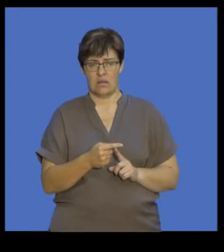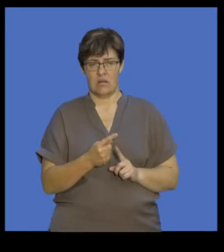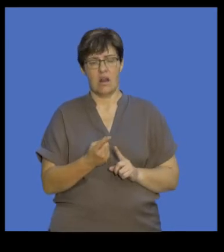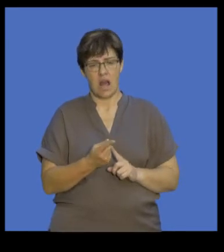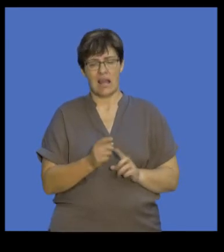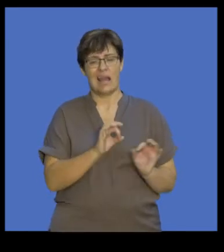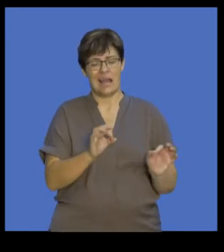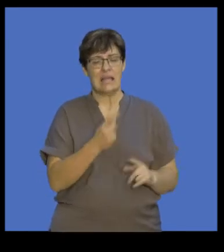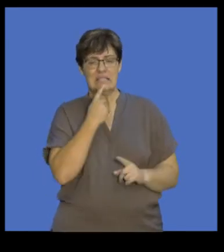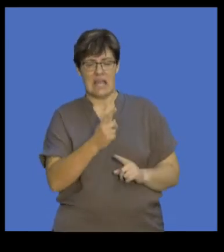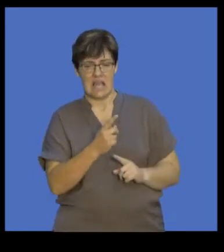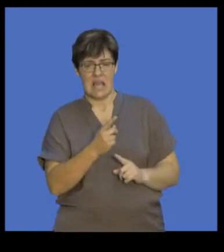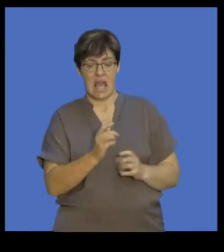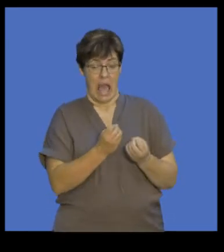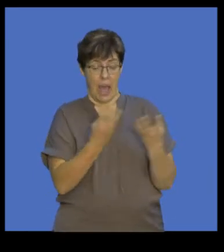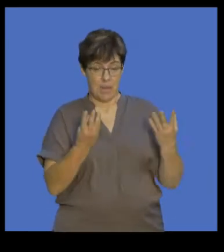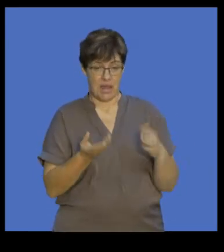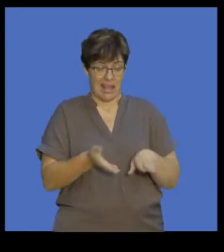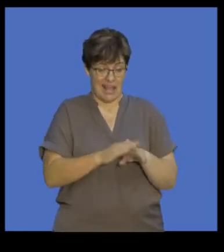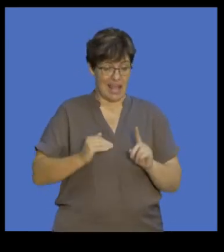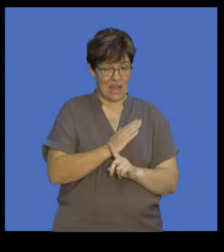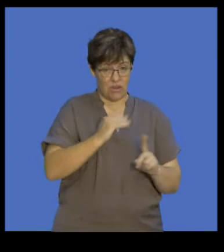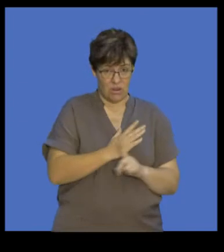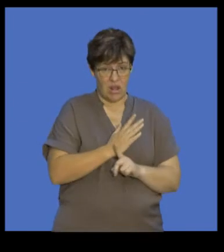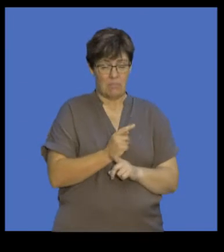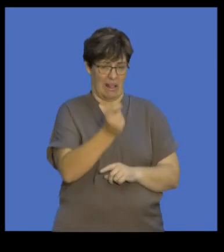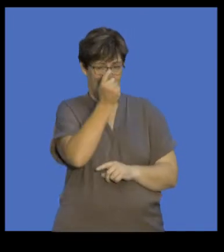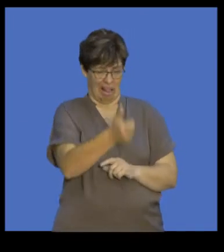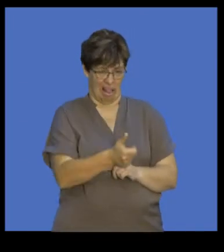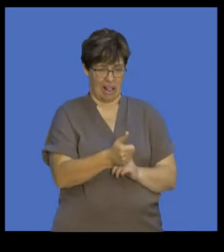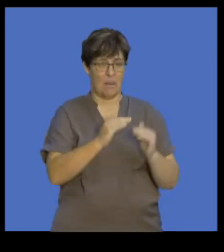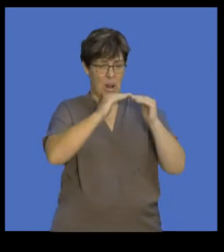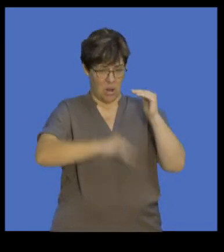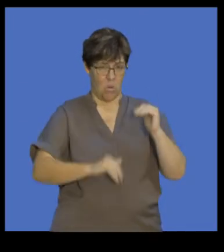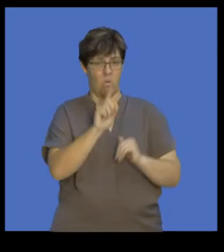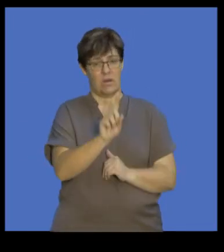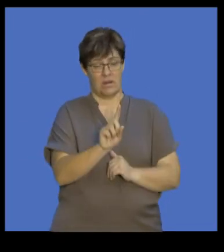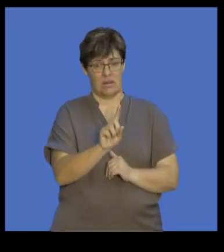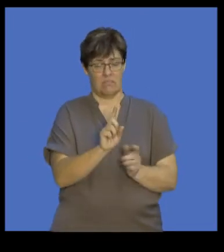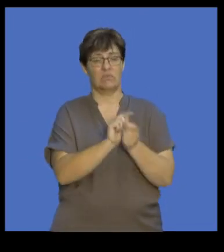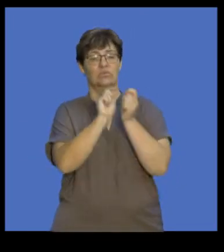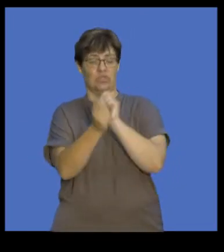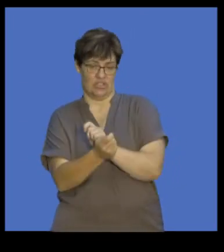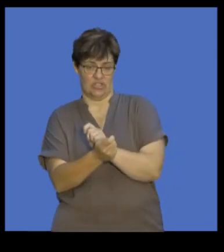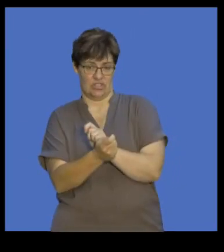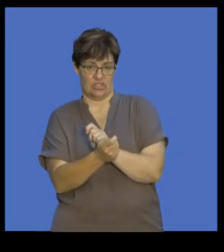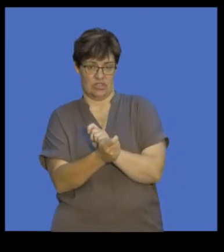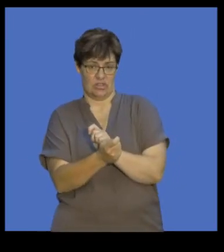slighter extent, it says the amount of current that you are measuring is very little, it's below 1, then you can change it and